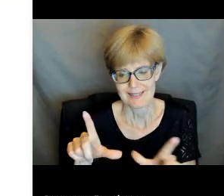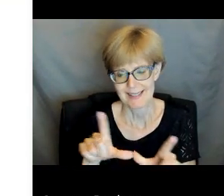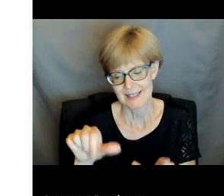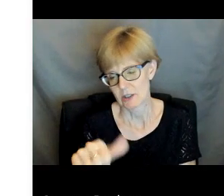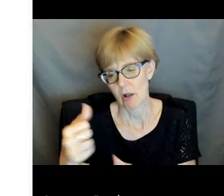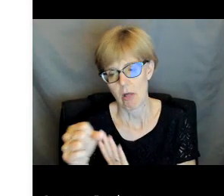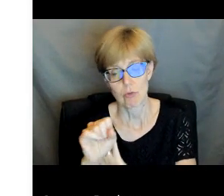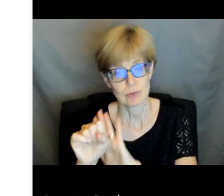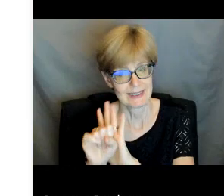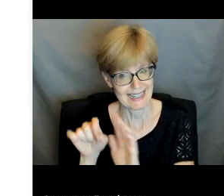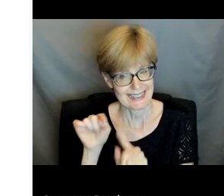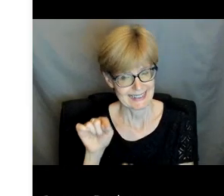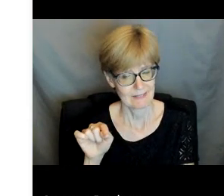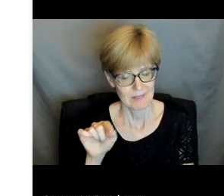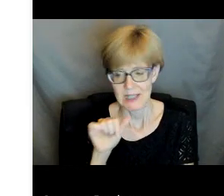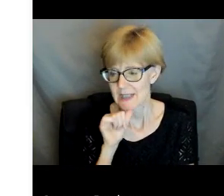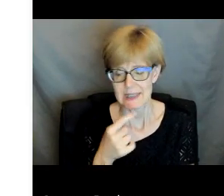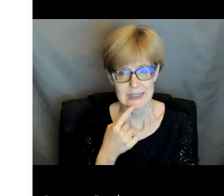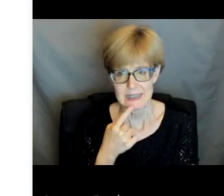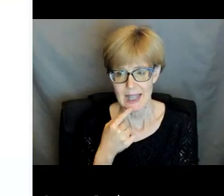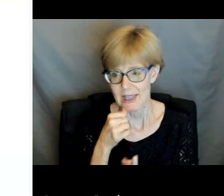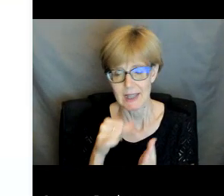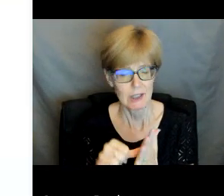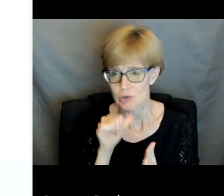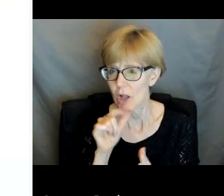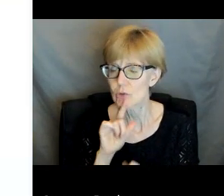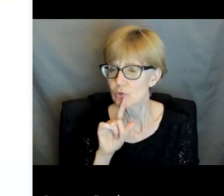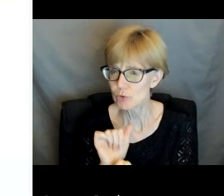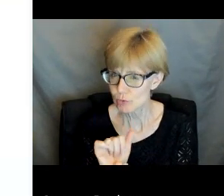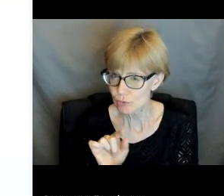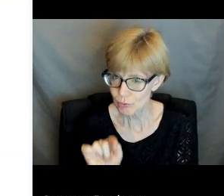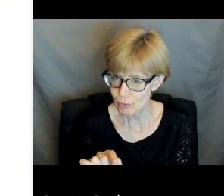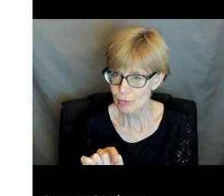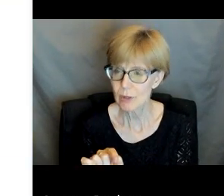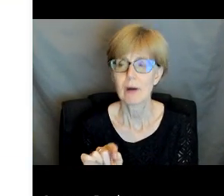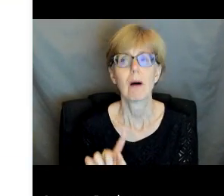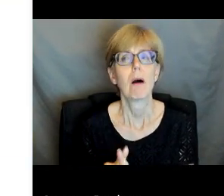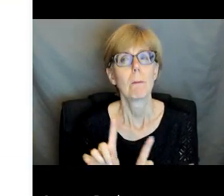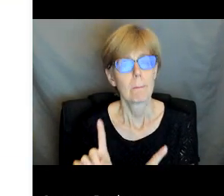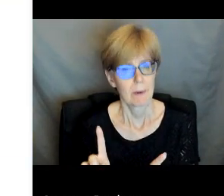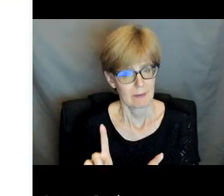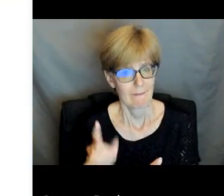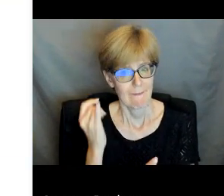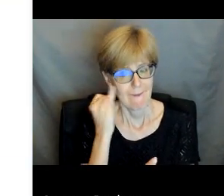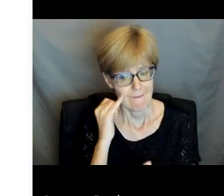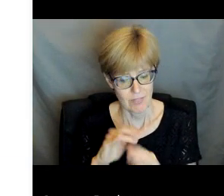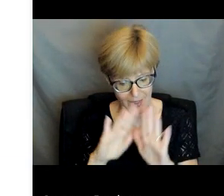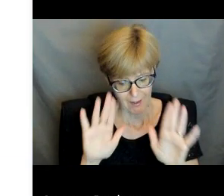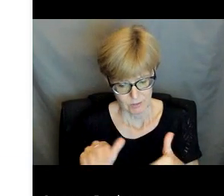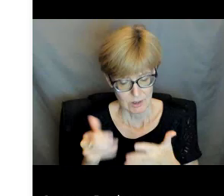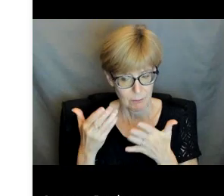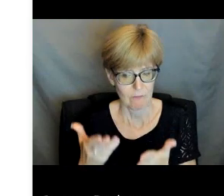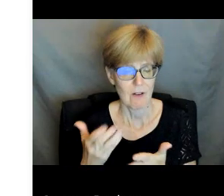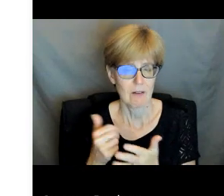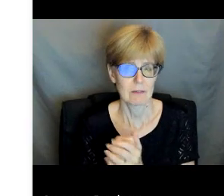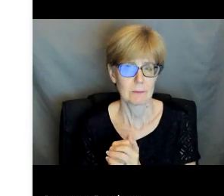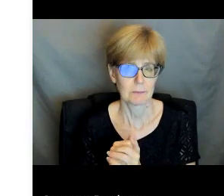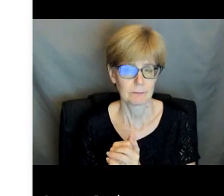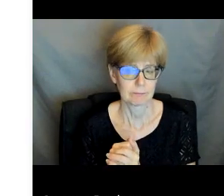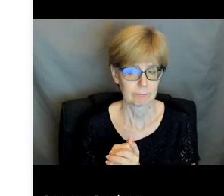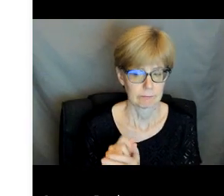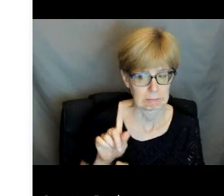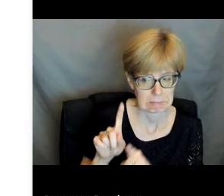not to say that a letter isn't legitimate, but if a housing provider would